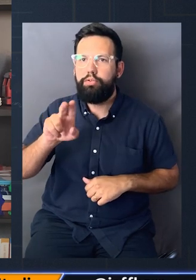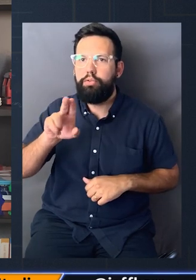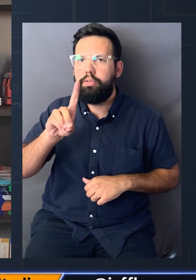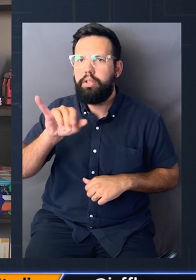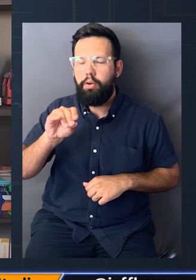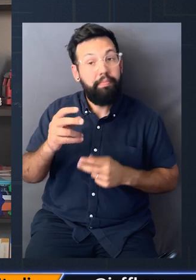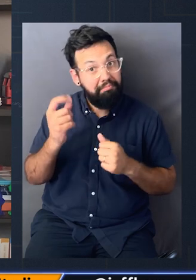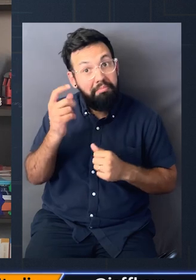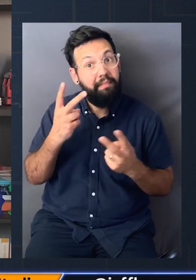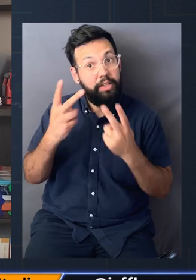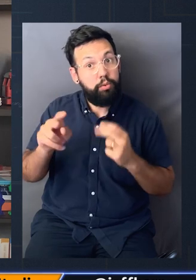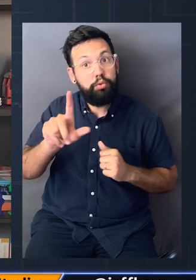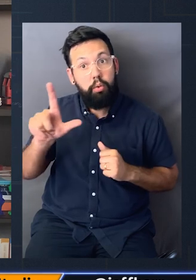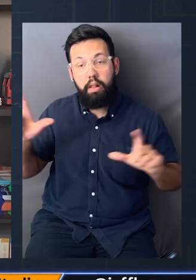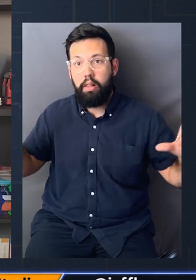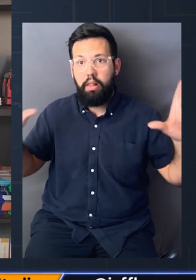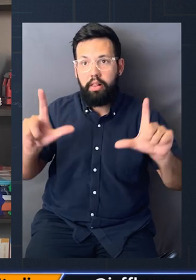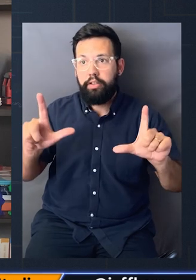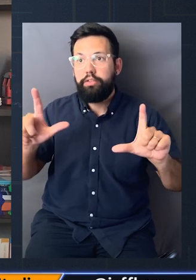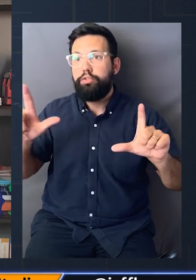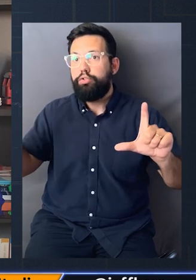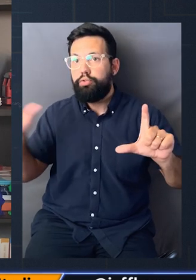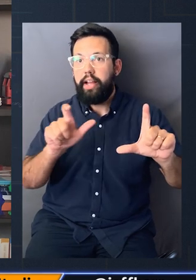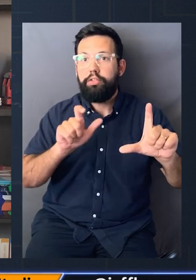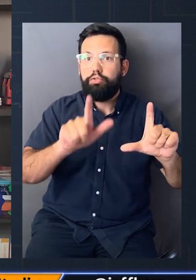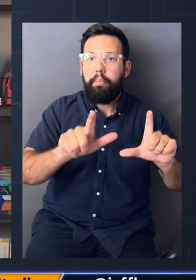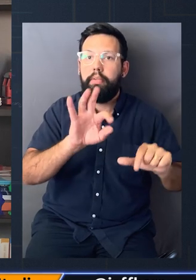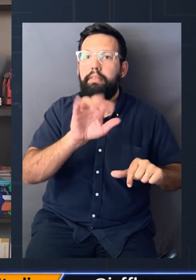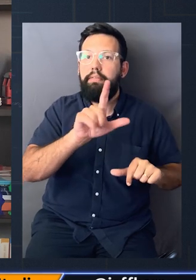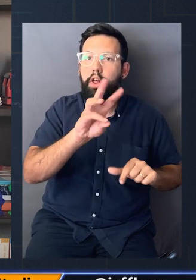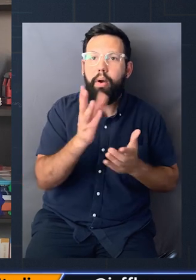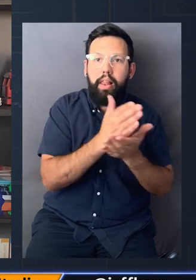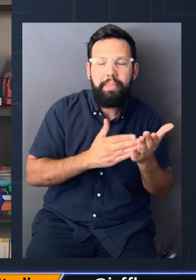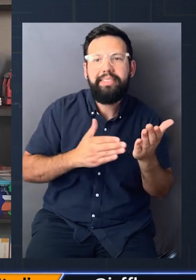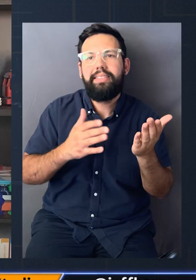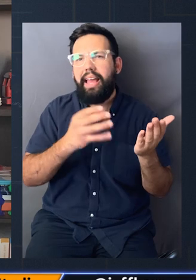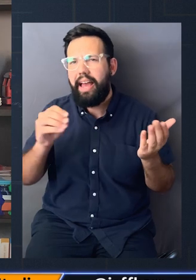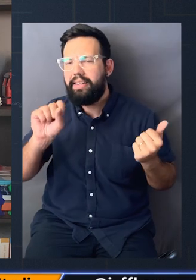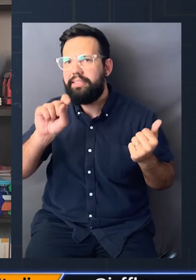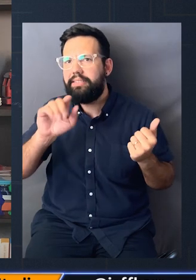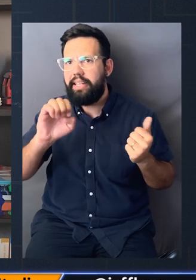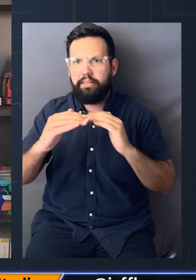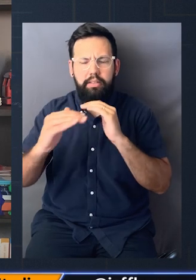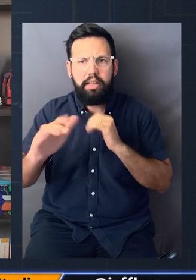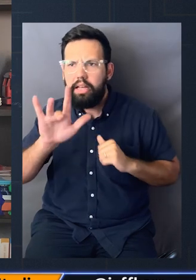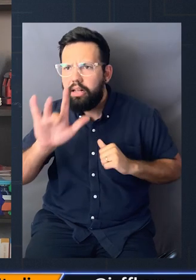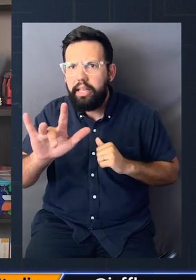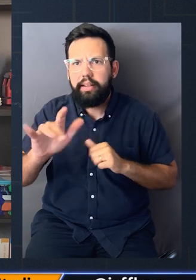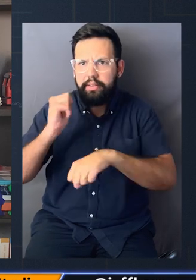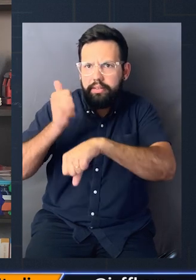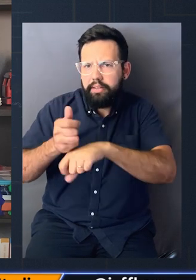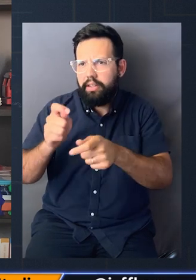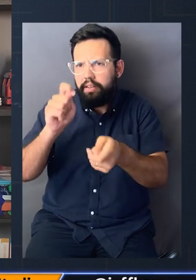Studio. This is a visual tool. You simply drag and drop your flow elements and your task states. Then you click on each one,